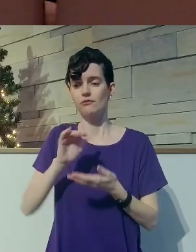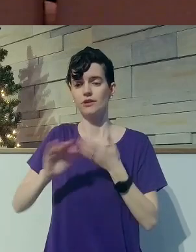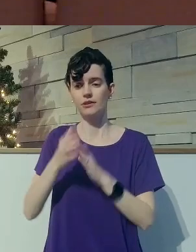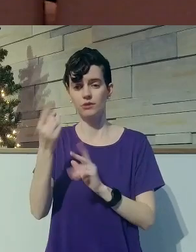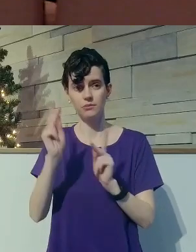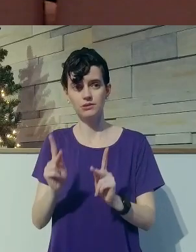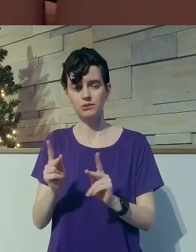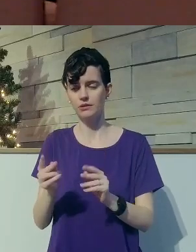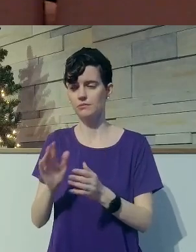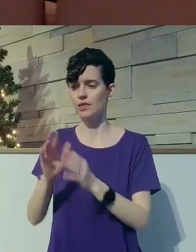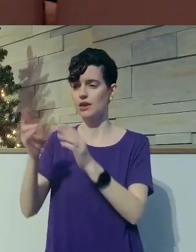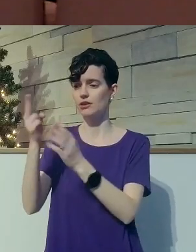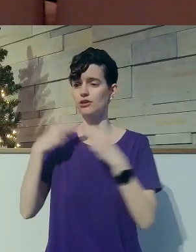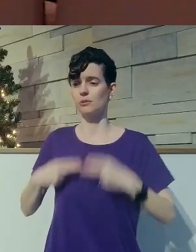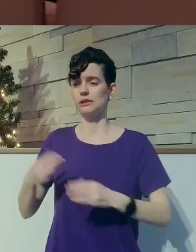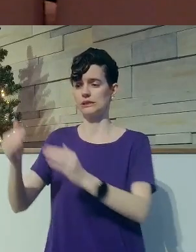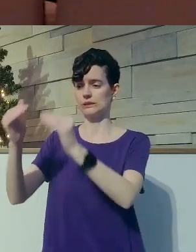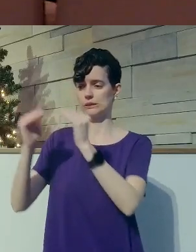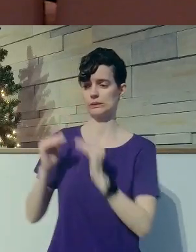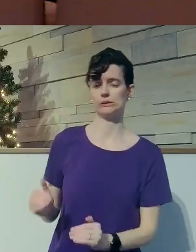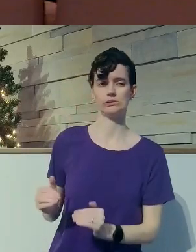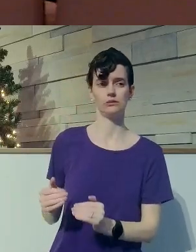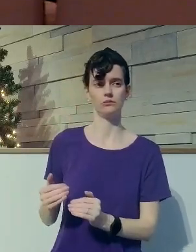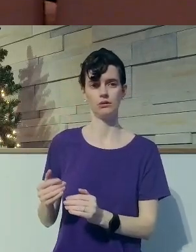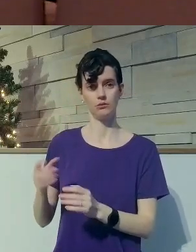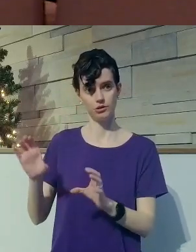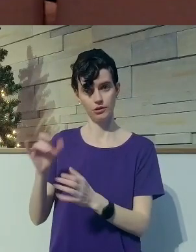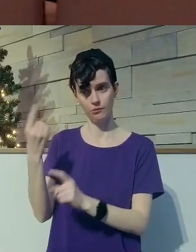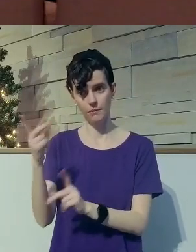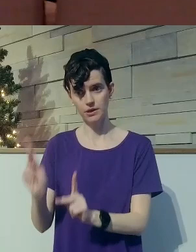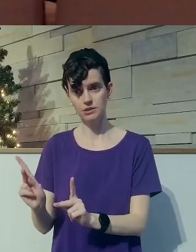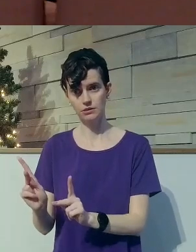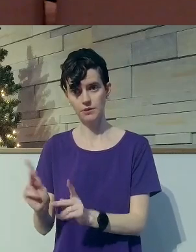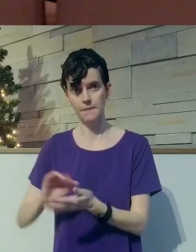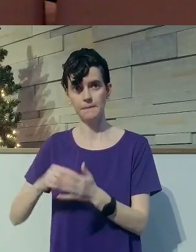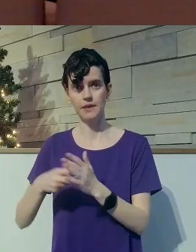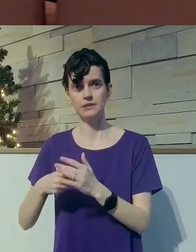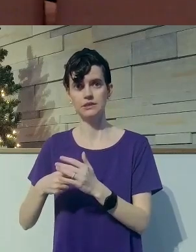are dehumanizing that person. And when we dehumanize one person, we dehumanize everybody.